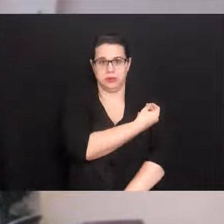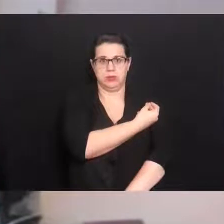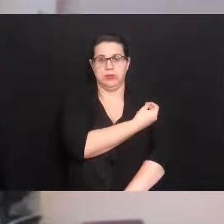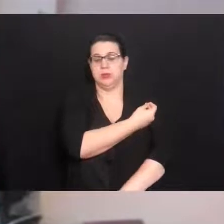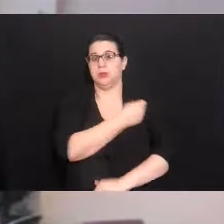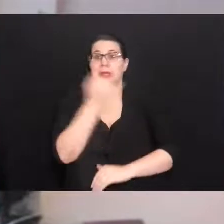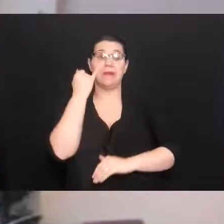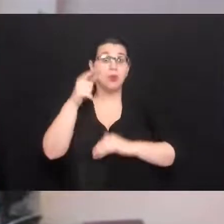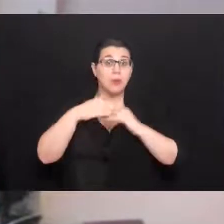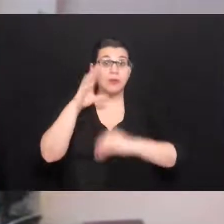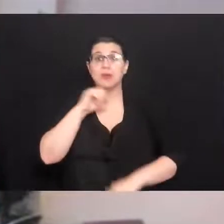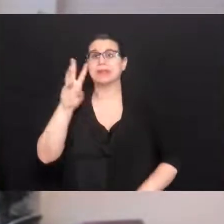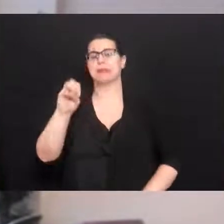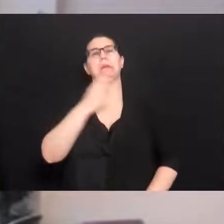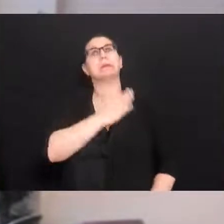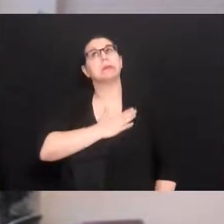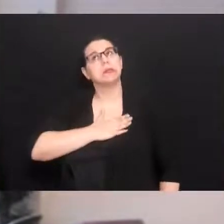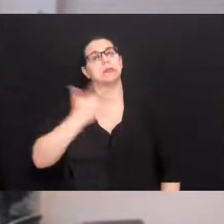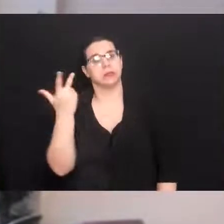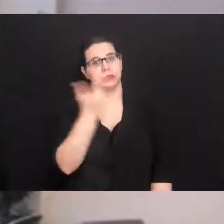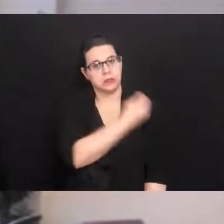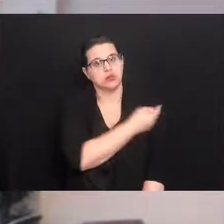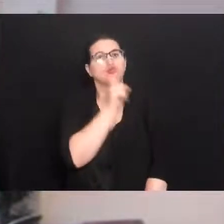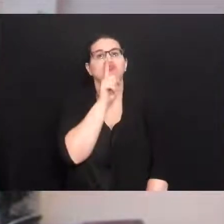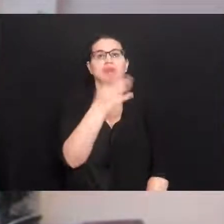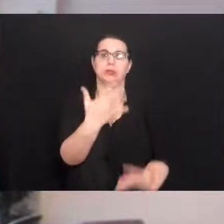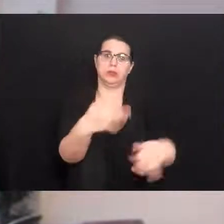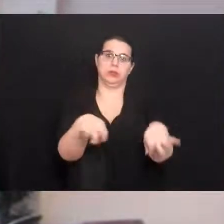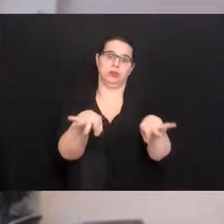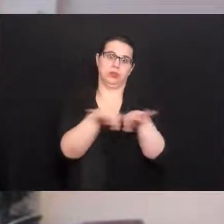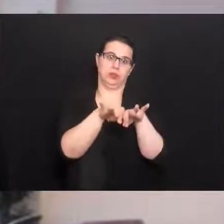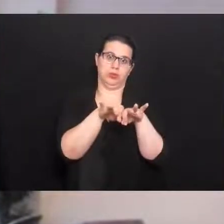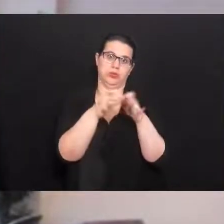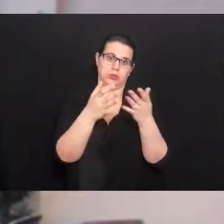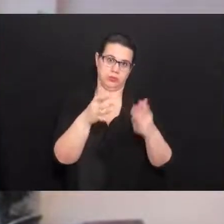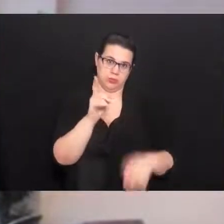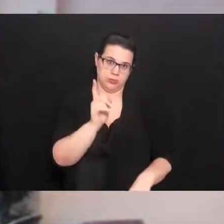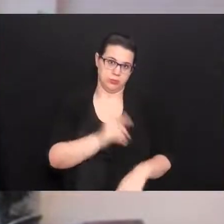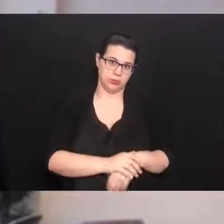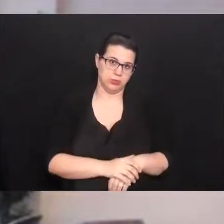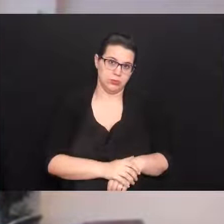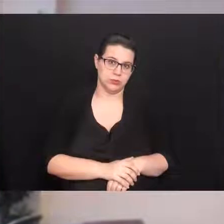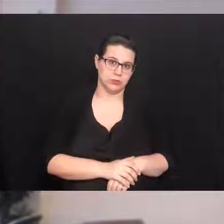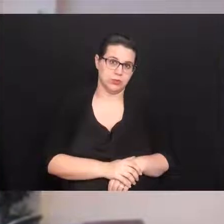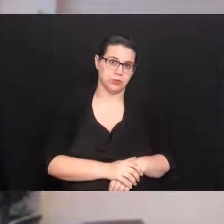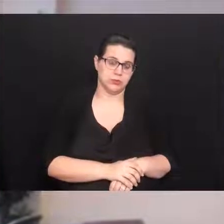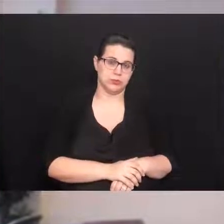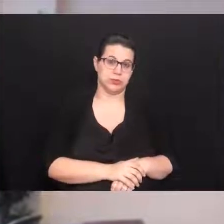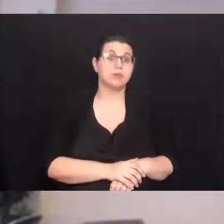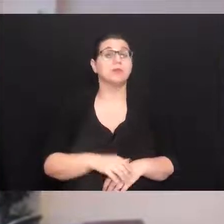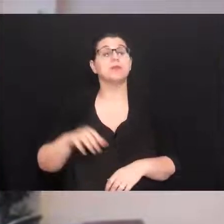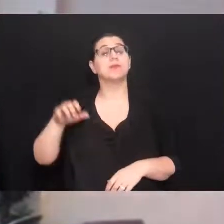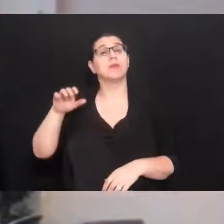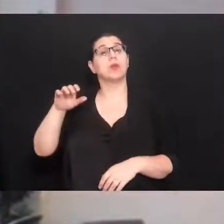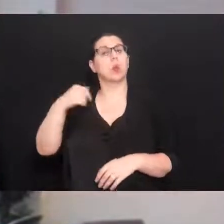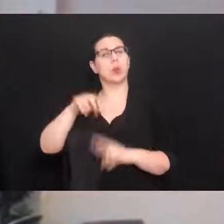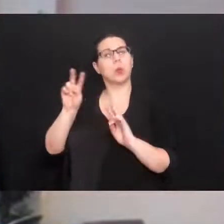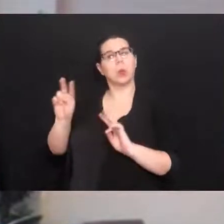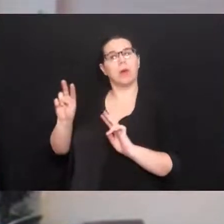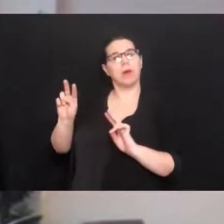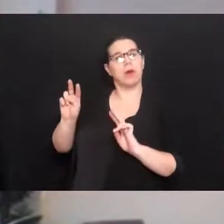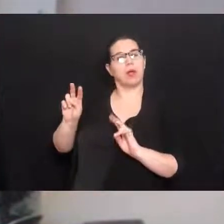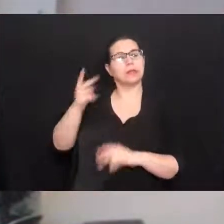years old, and beyond. Really important to get your boosters. So much going on. If the FDA gives approval,